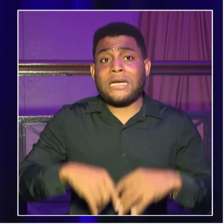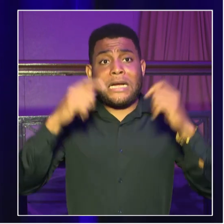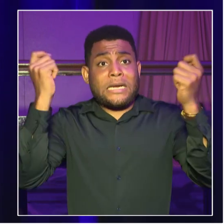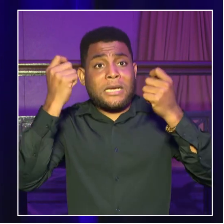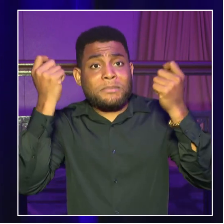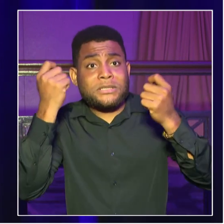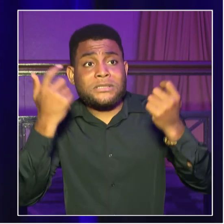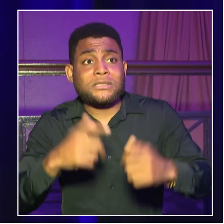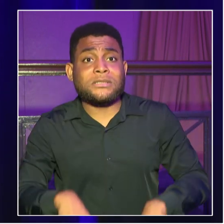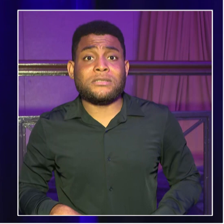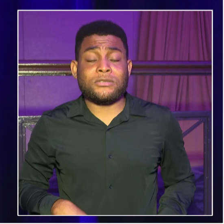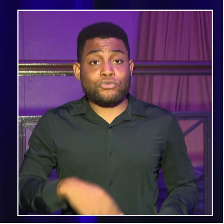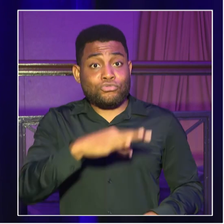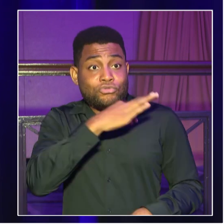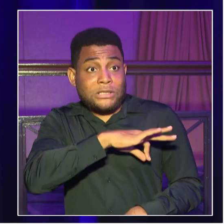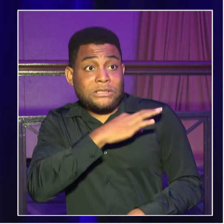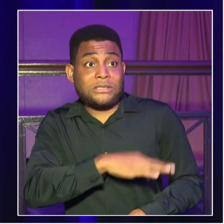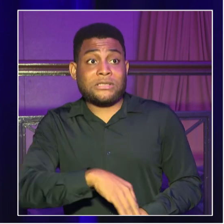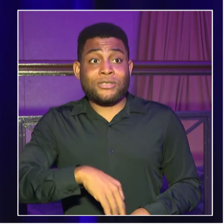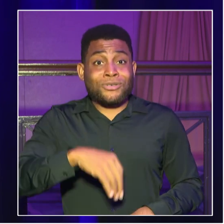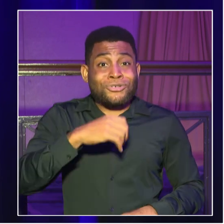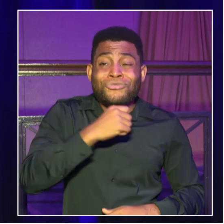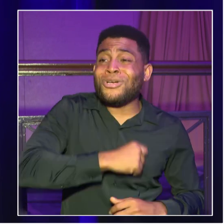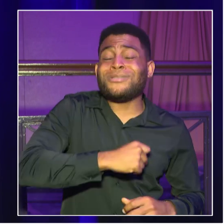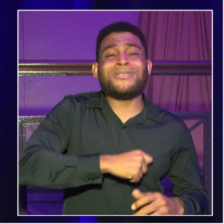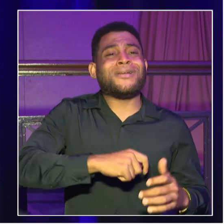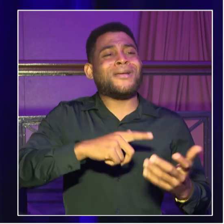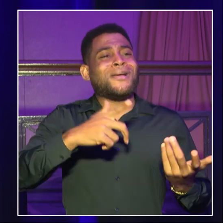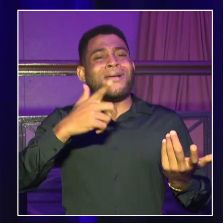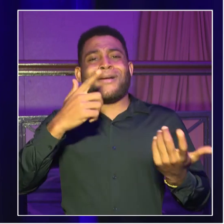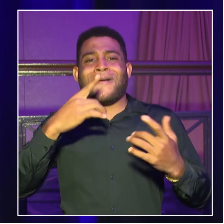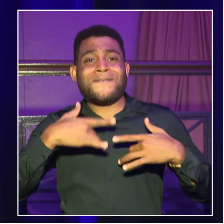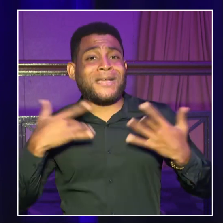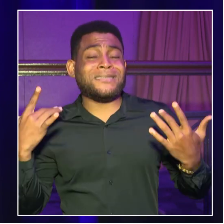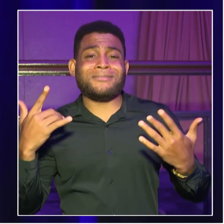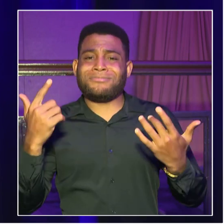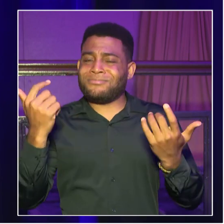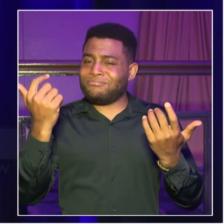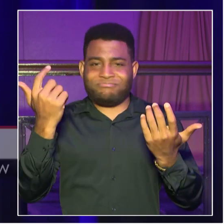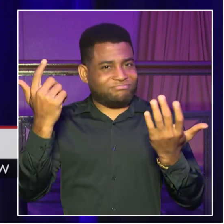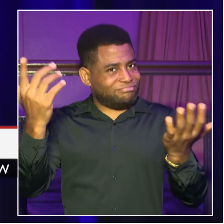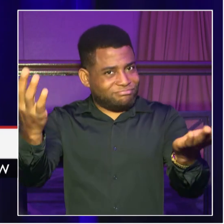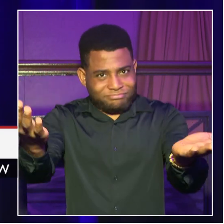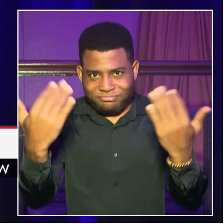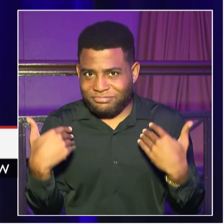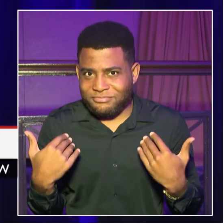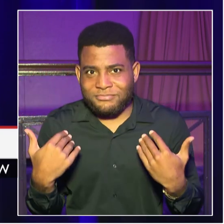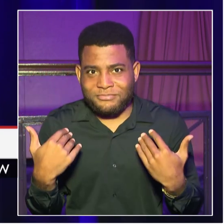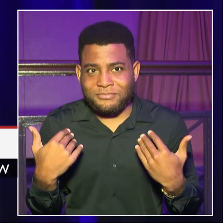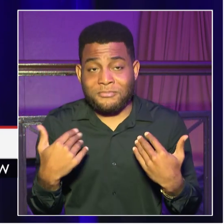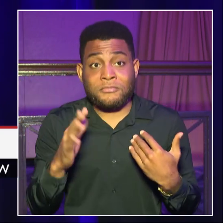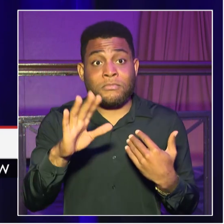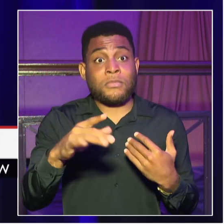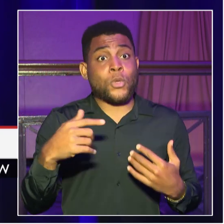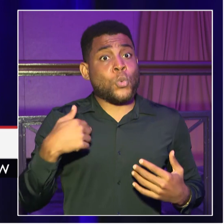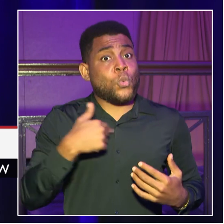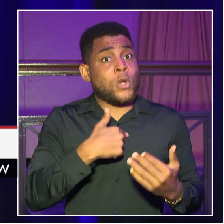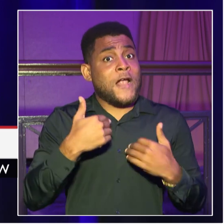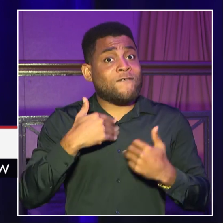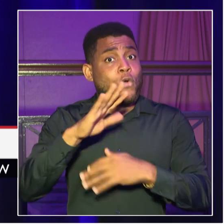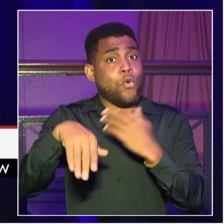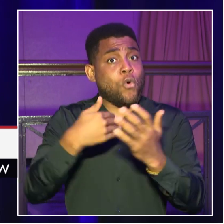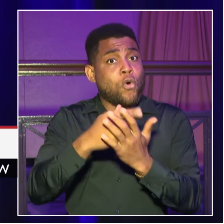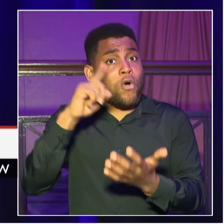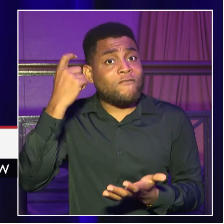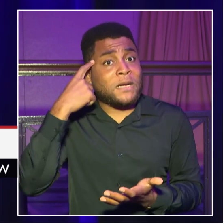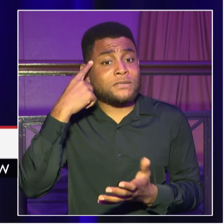our city. I have made an effort, in fact, for all of the instrumentalities of our government. I've challenged them to